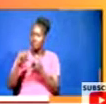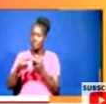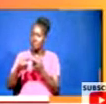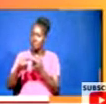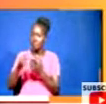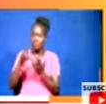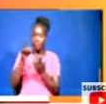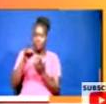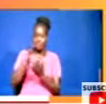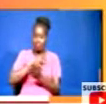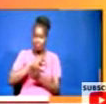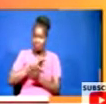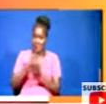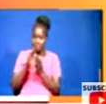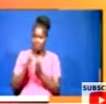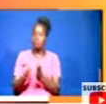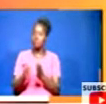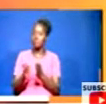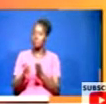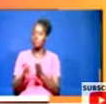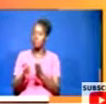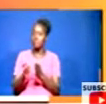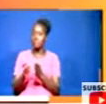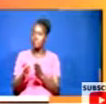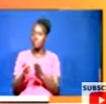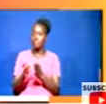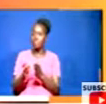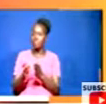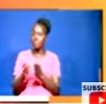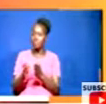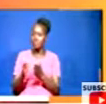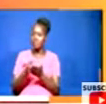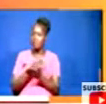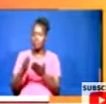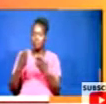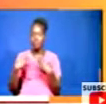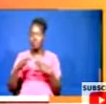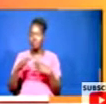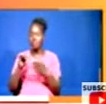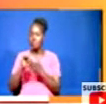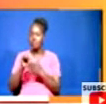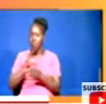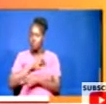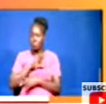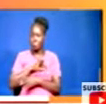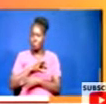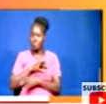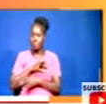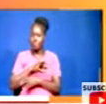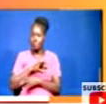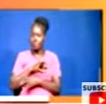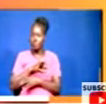specific beneficiary or you know, the segments of the population that are meant to benefit this, because he